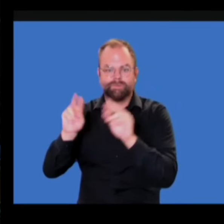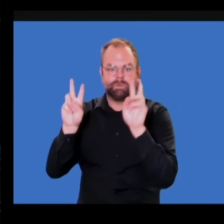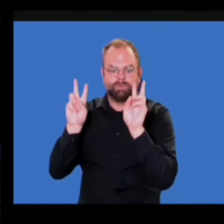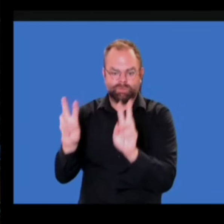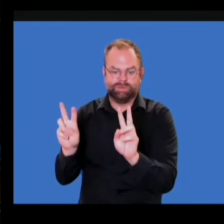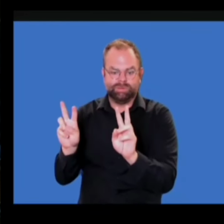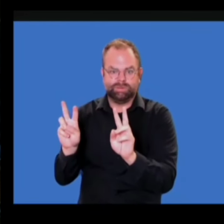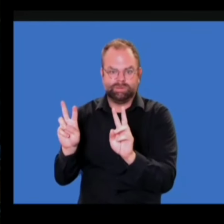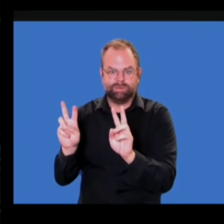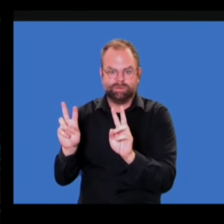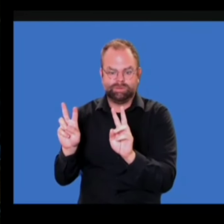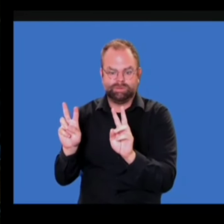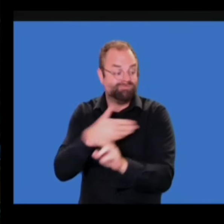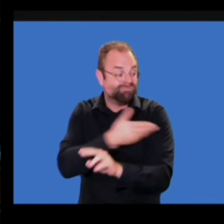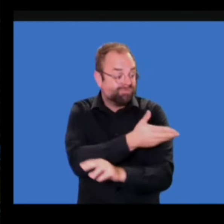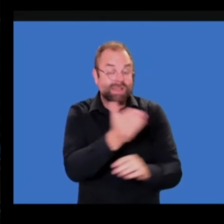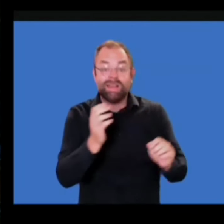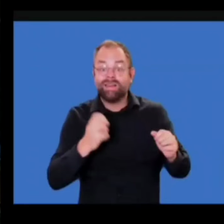all.